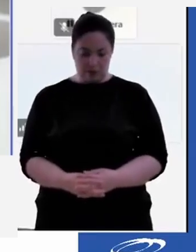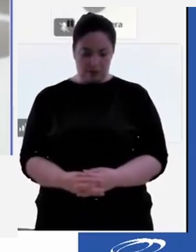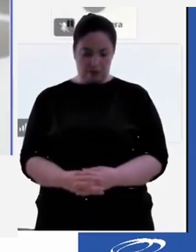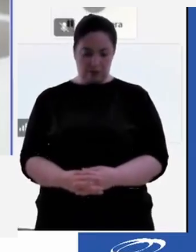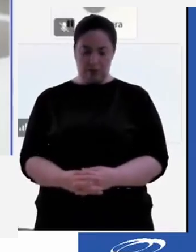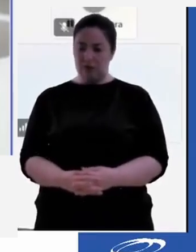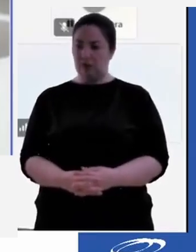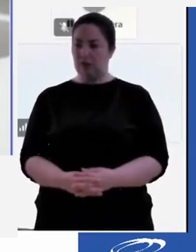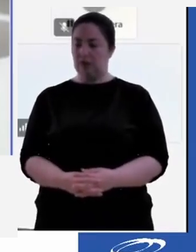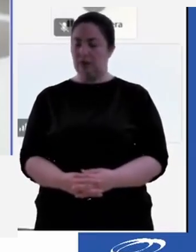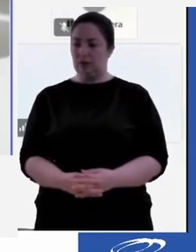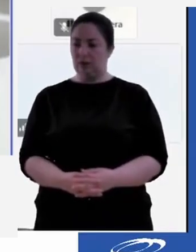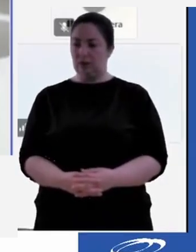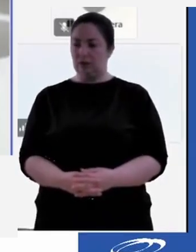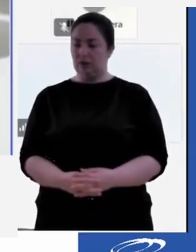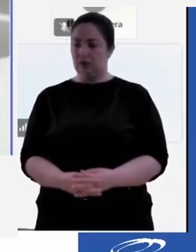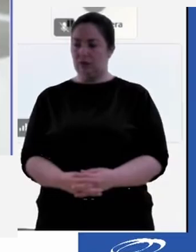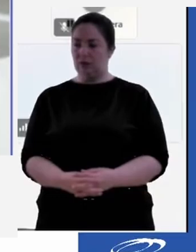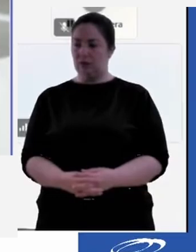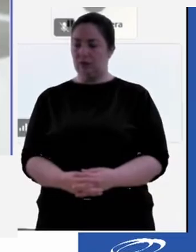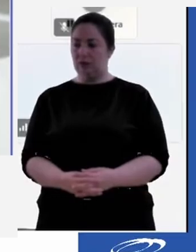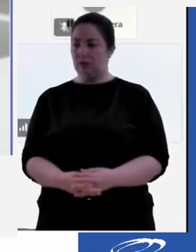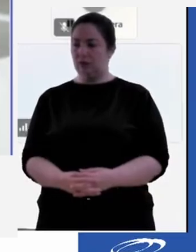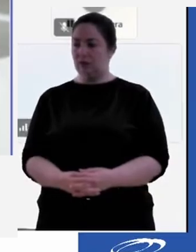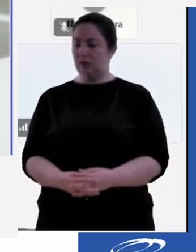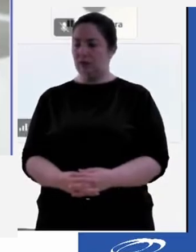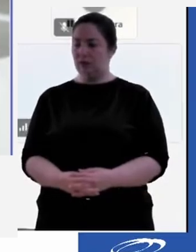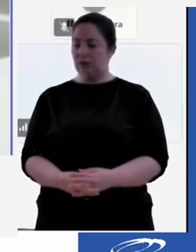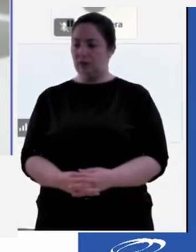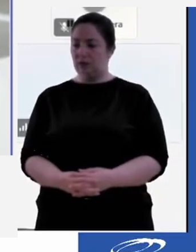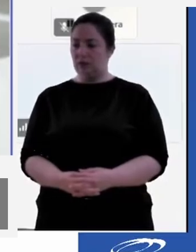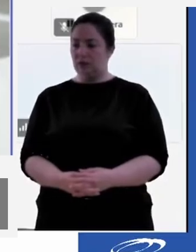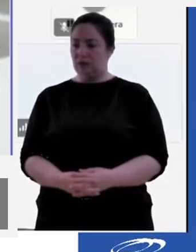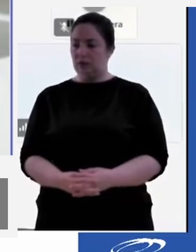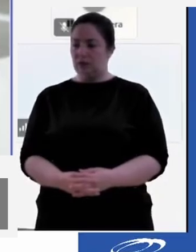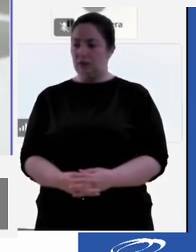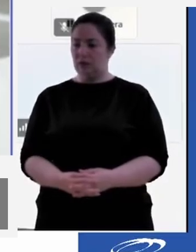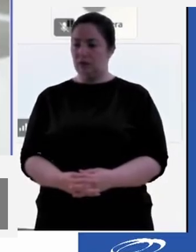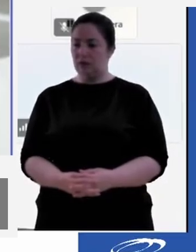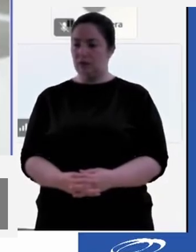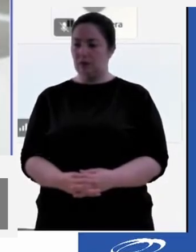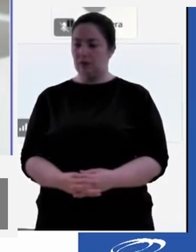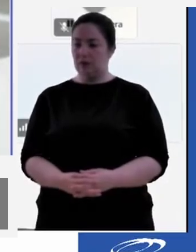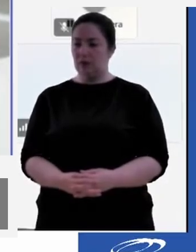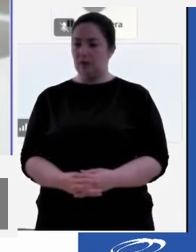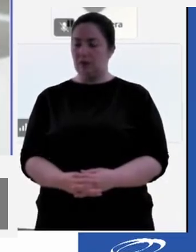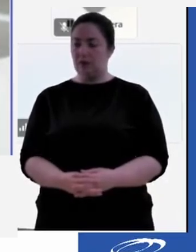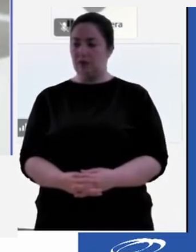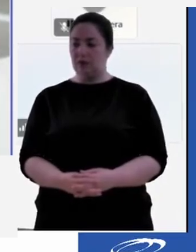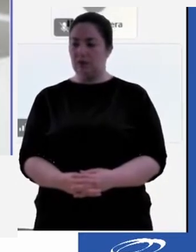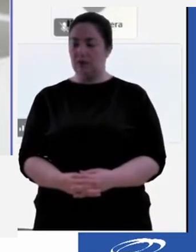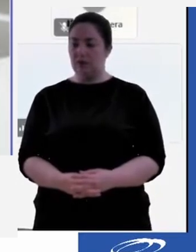think it's the best data that we have today. And it was also put together by a group of people from around the